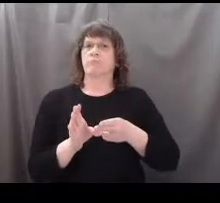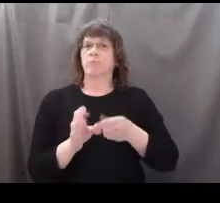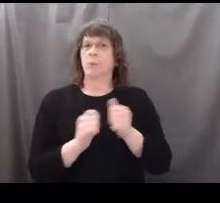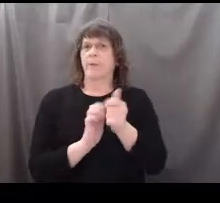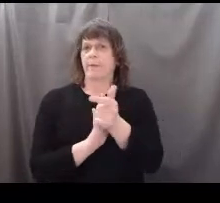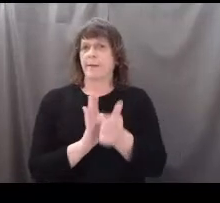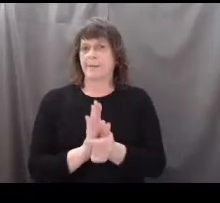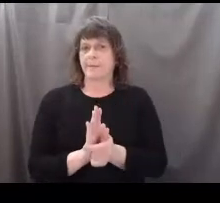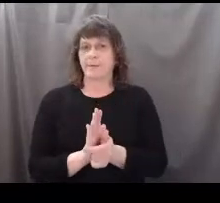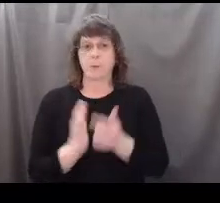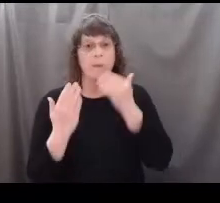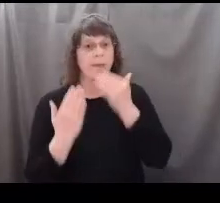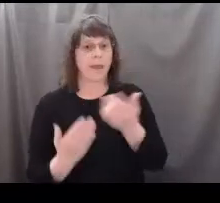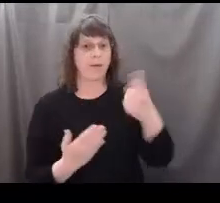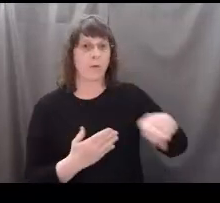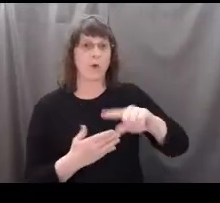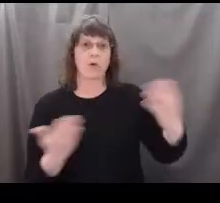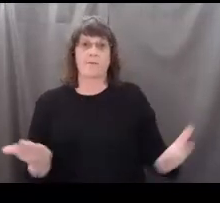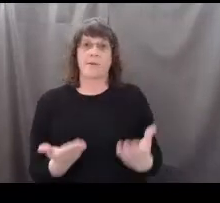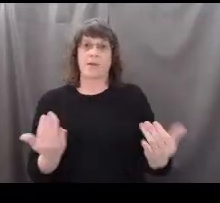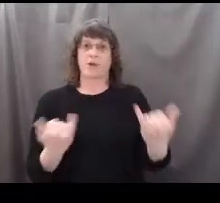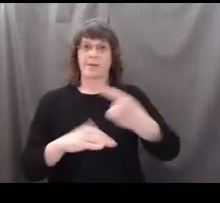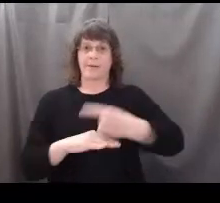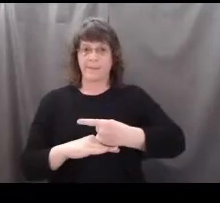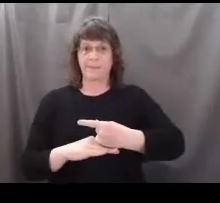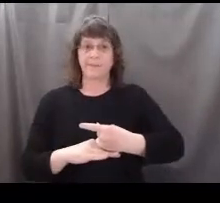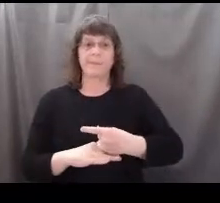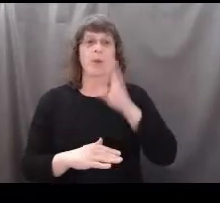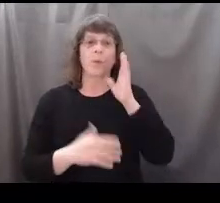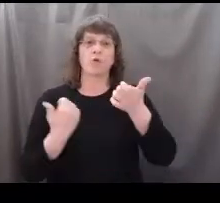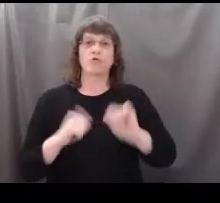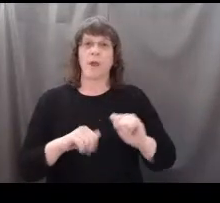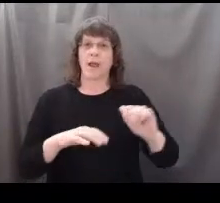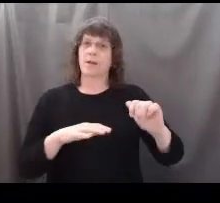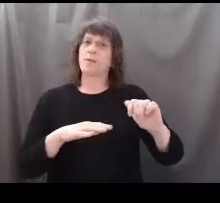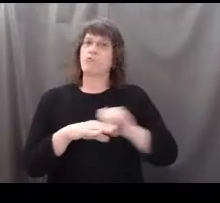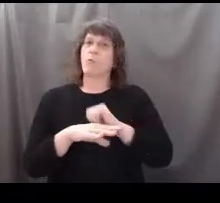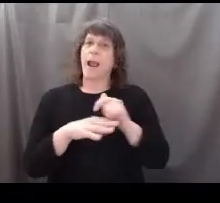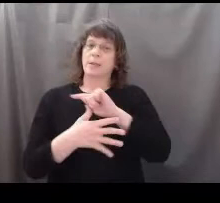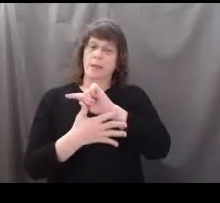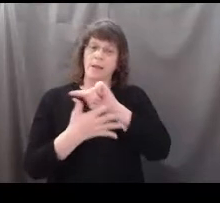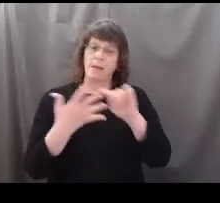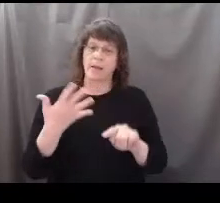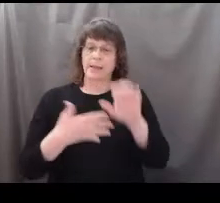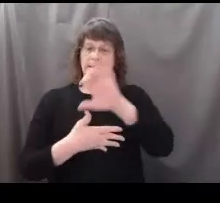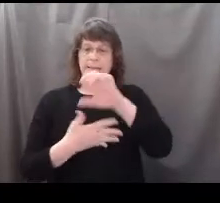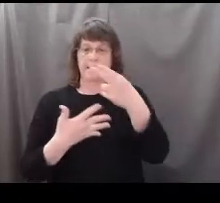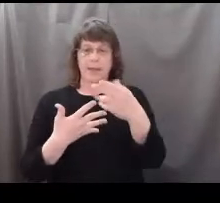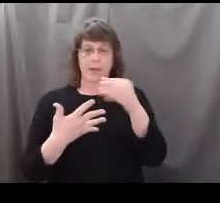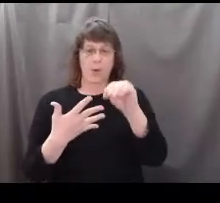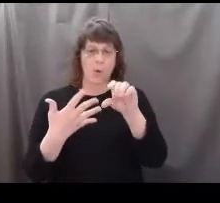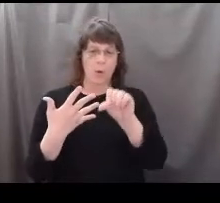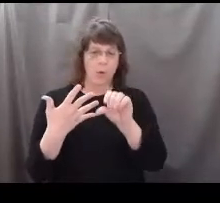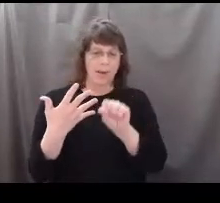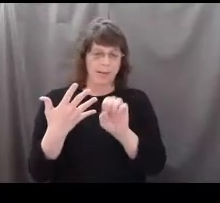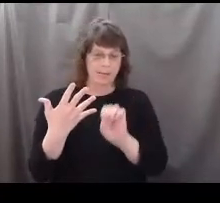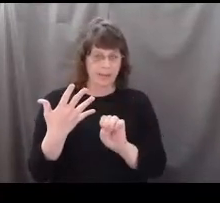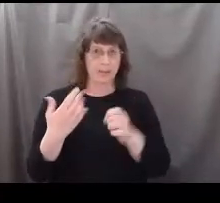lesson. So thank you for being with us here today, and we're going to try to practice these ground agreements as we